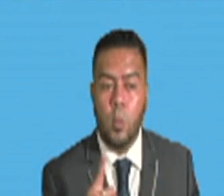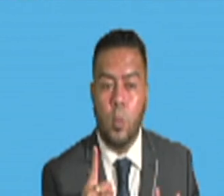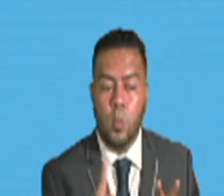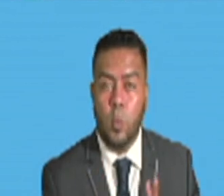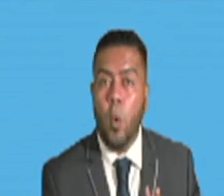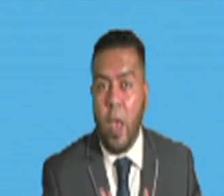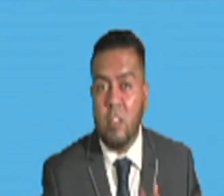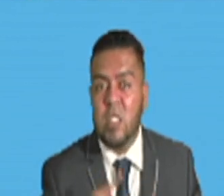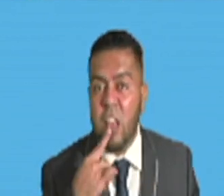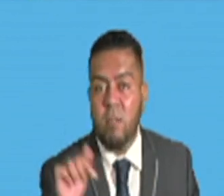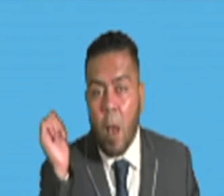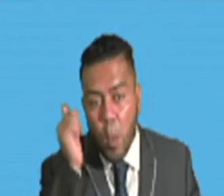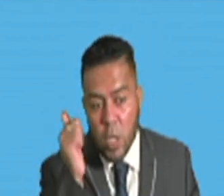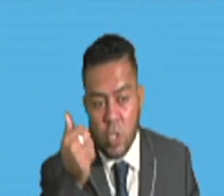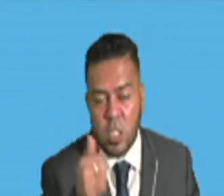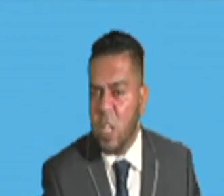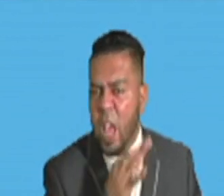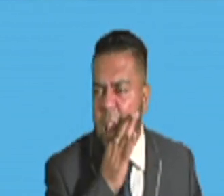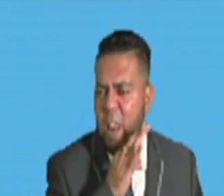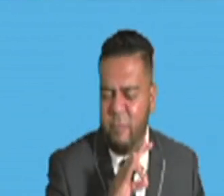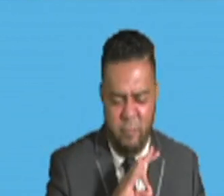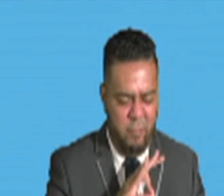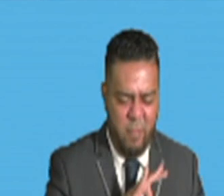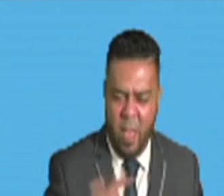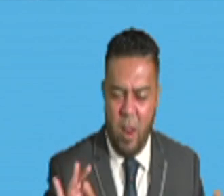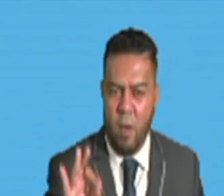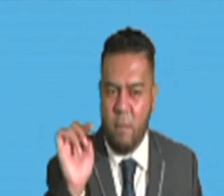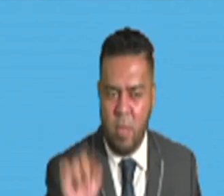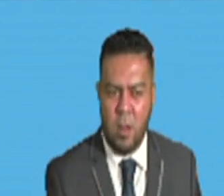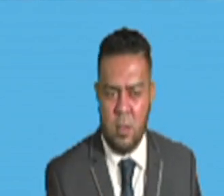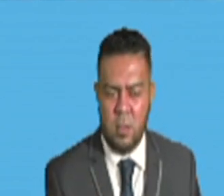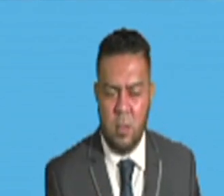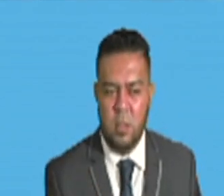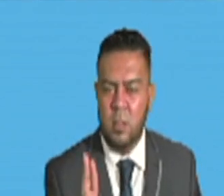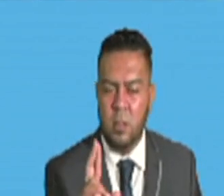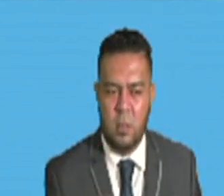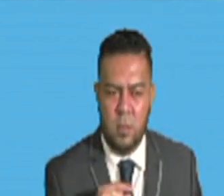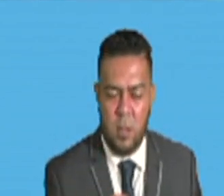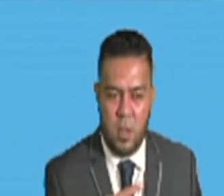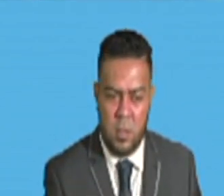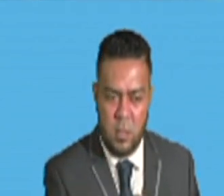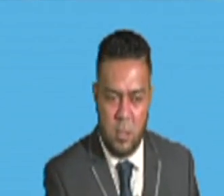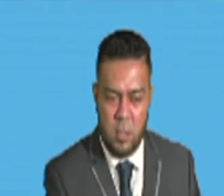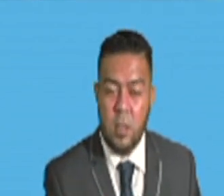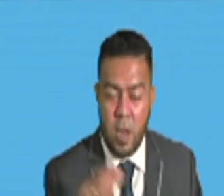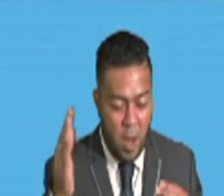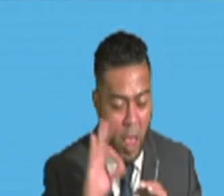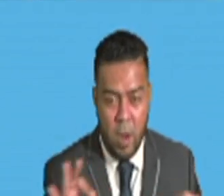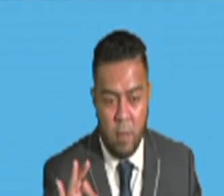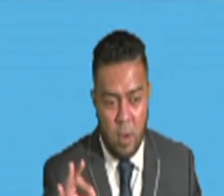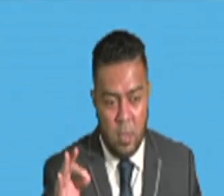sir. None of that, Mr. Speaker, sir, has augured well for us. None of that, Mr. Speaker,